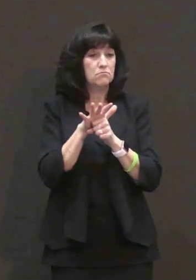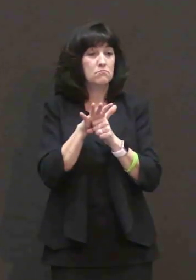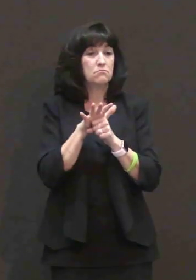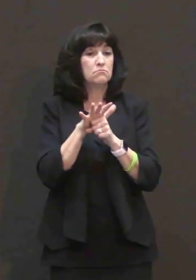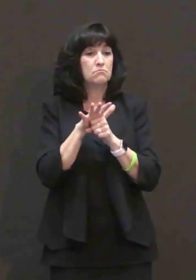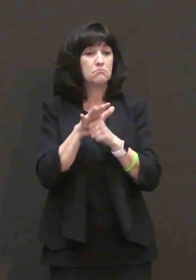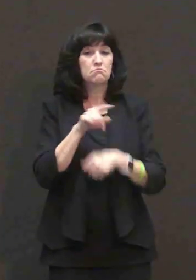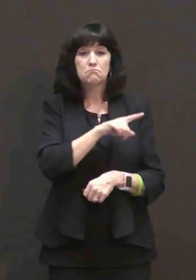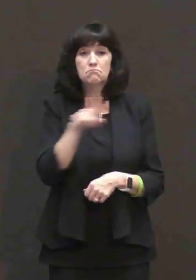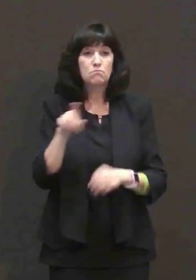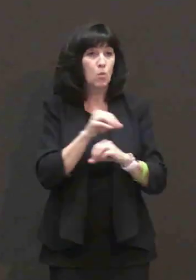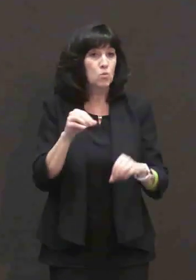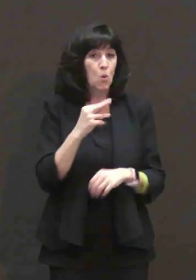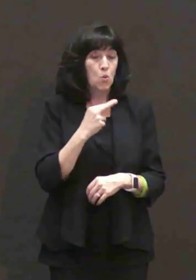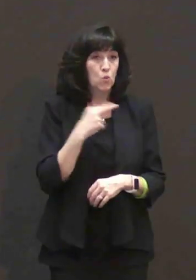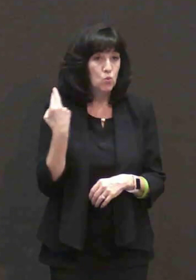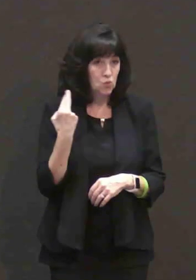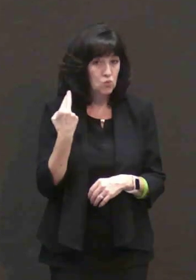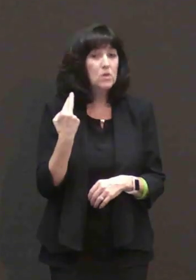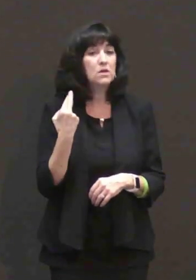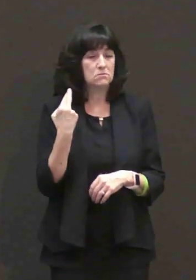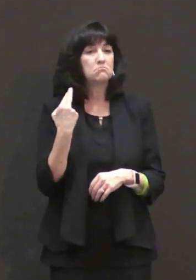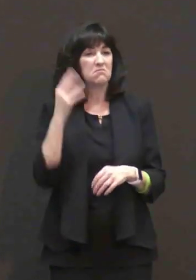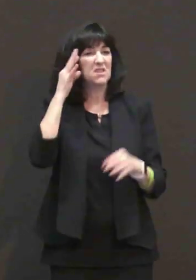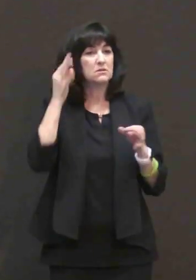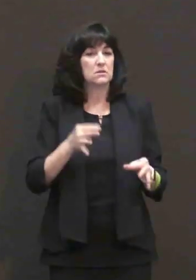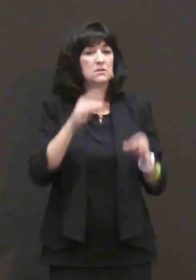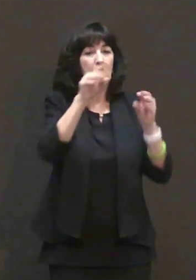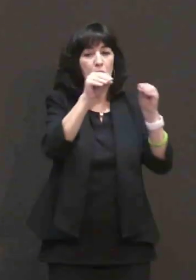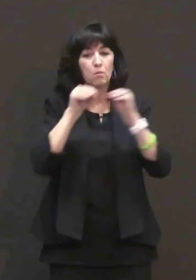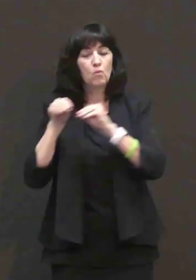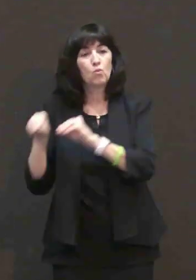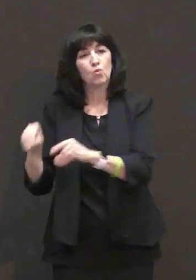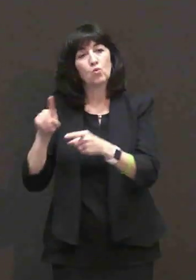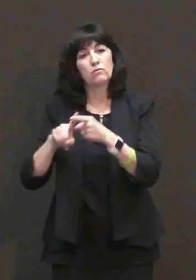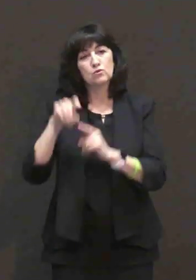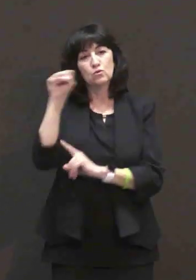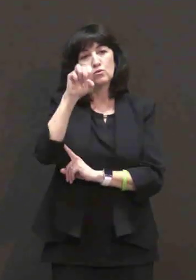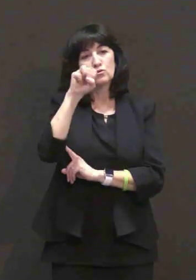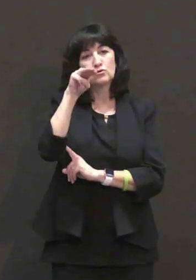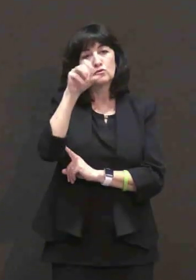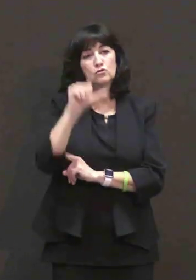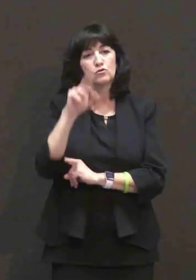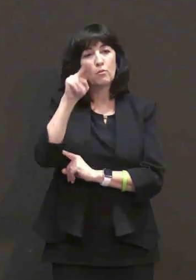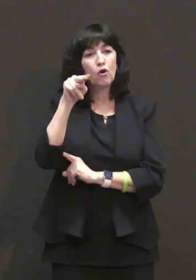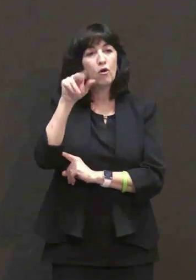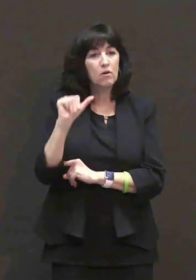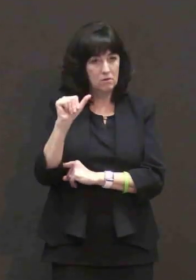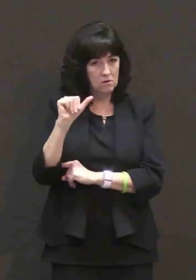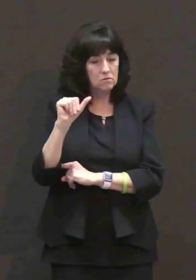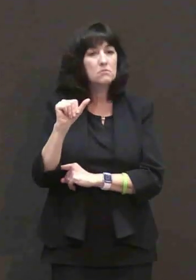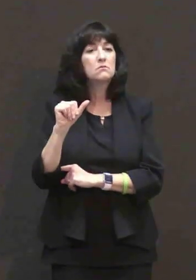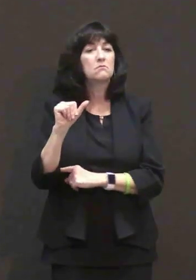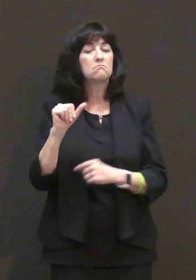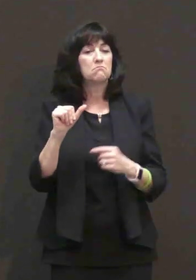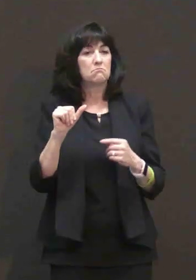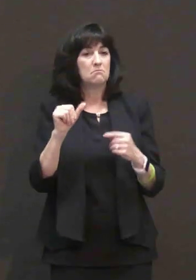have not at risk of having COVID, are being moved down to Smyrna to allow us that flexibility in Bacon